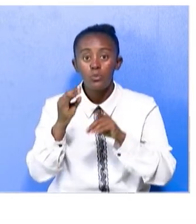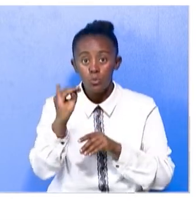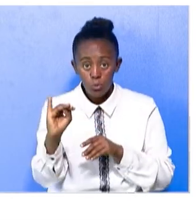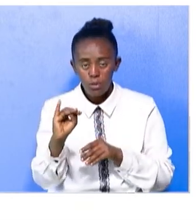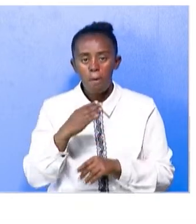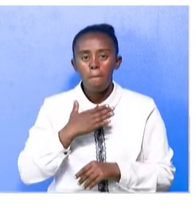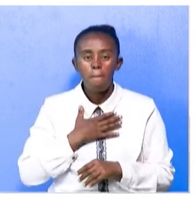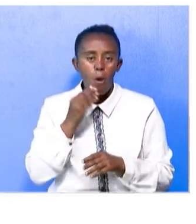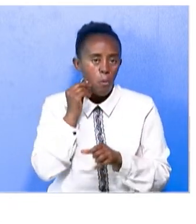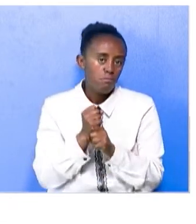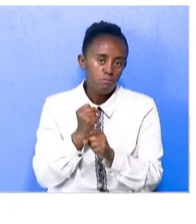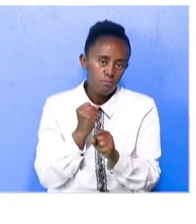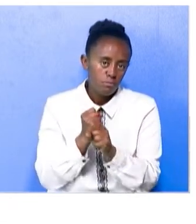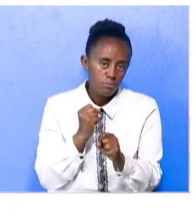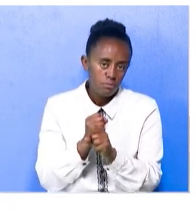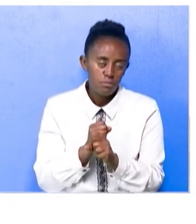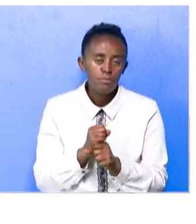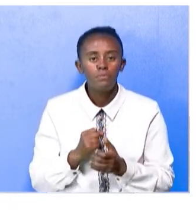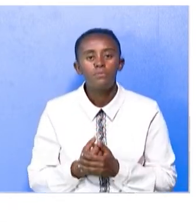my homework.